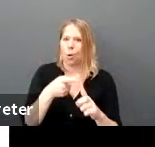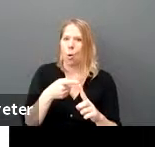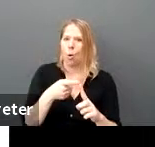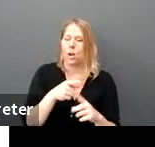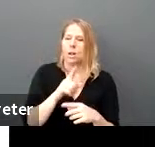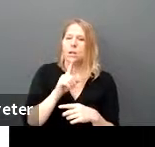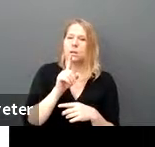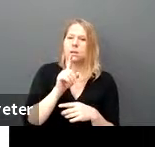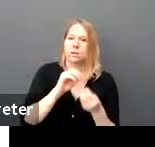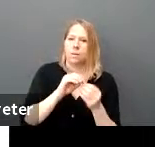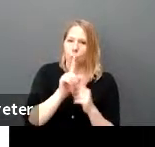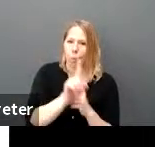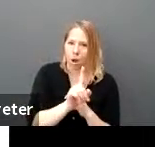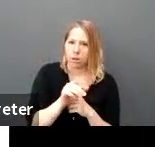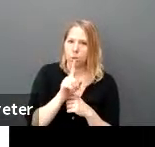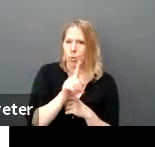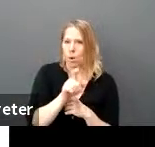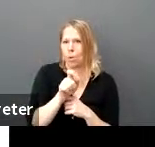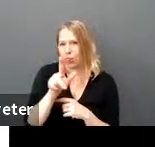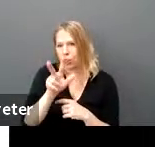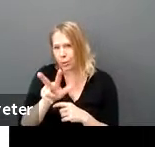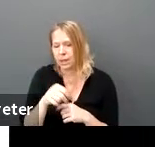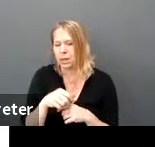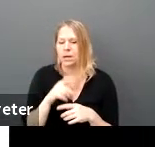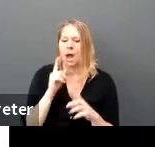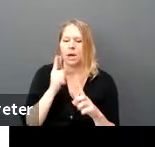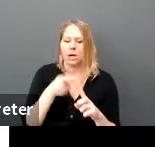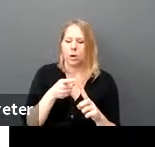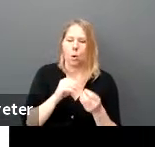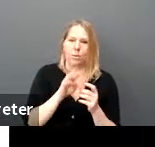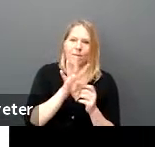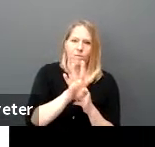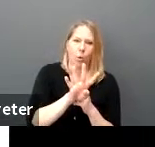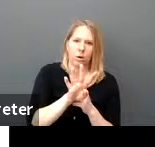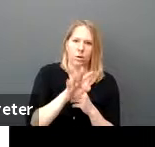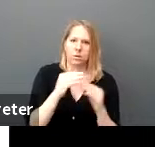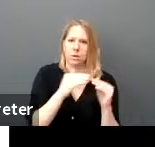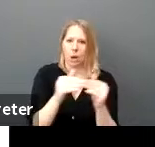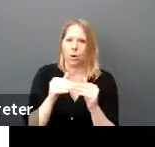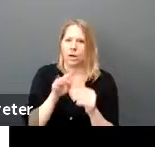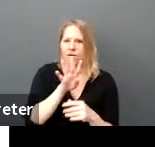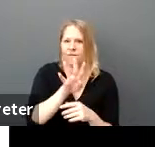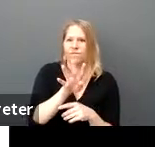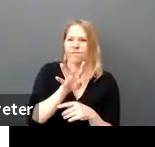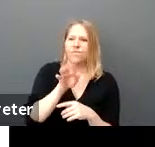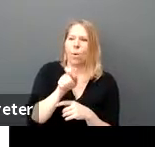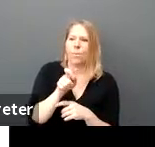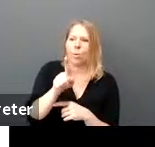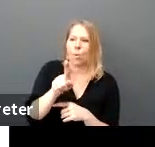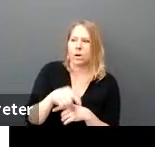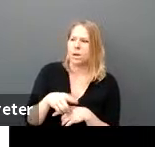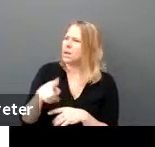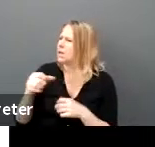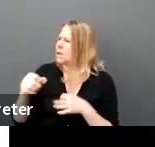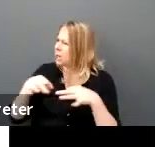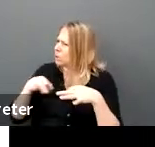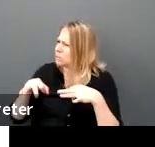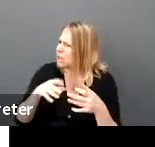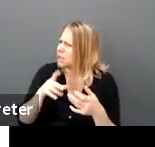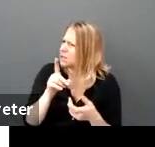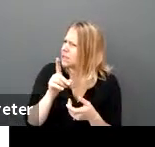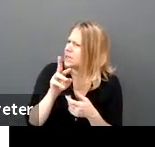1 and 1.3, and then goal 4 of equity 4.1. Can you explain to me